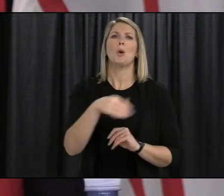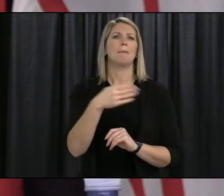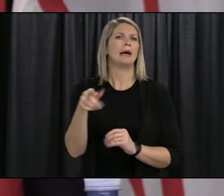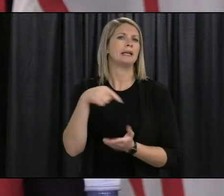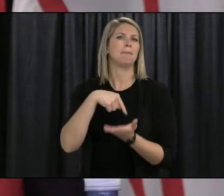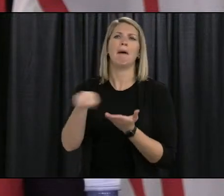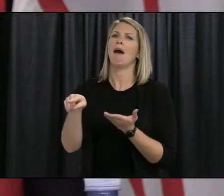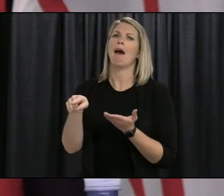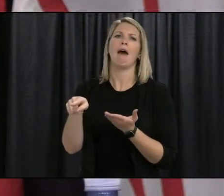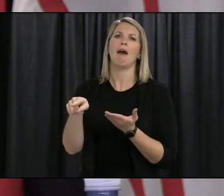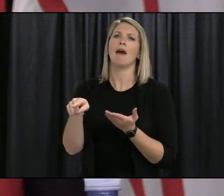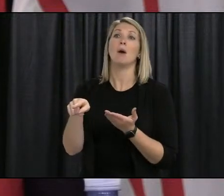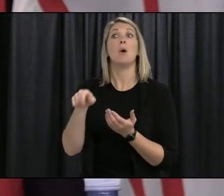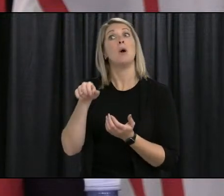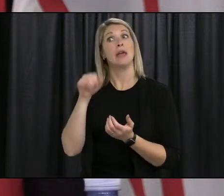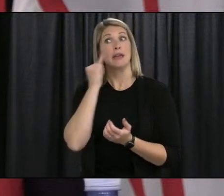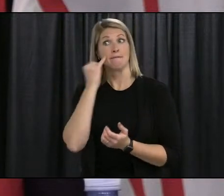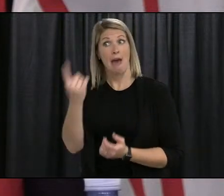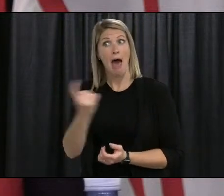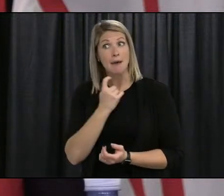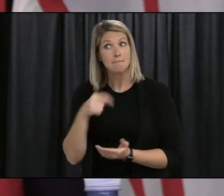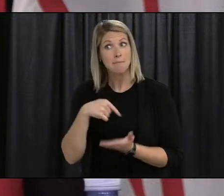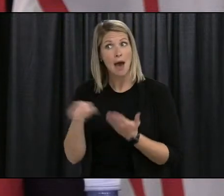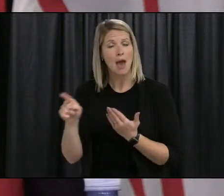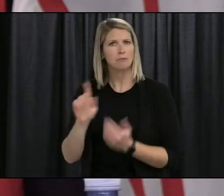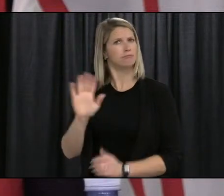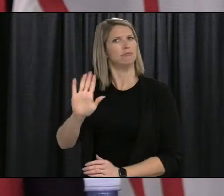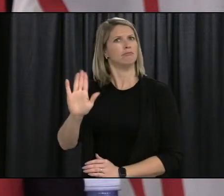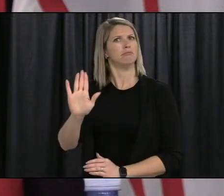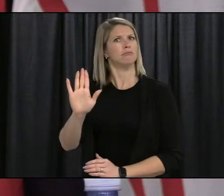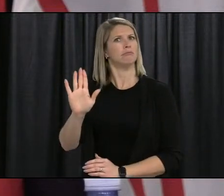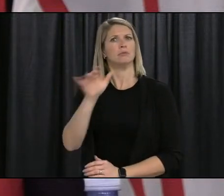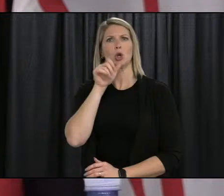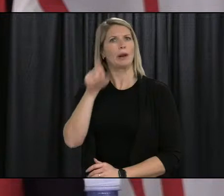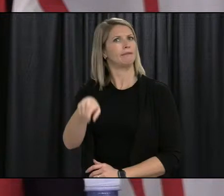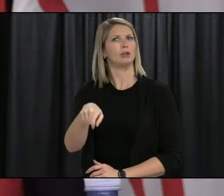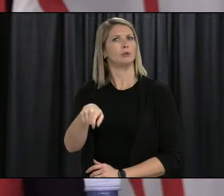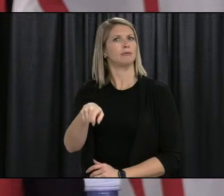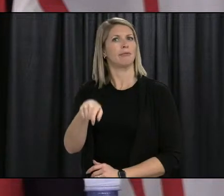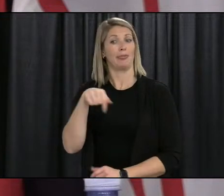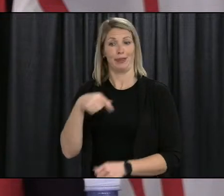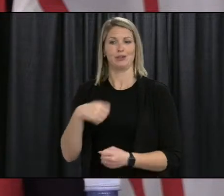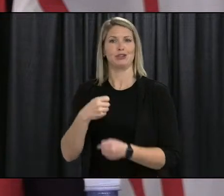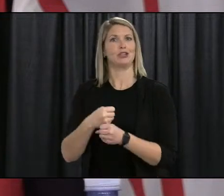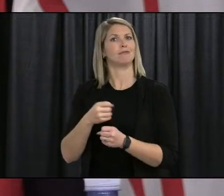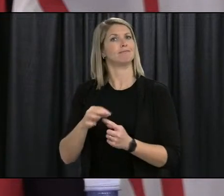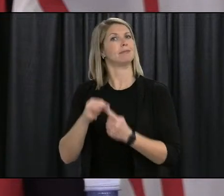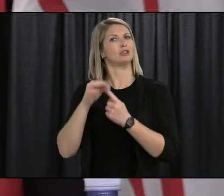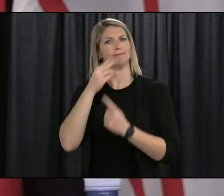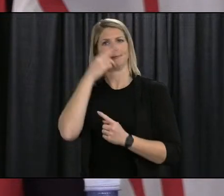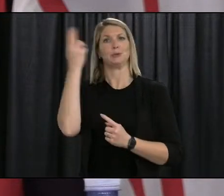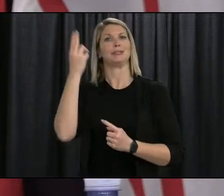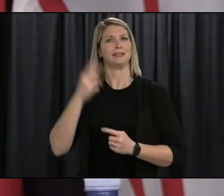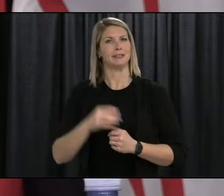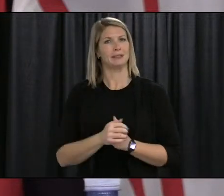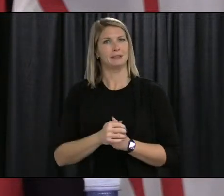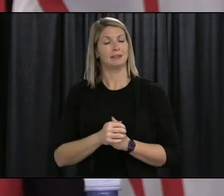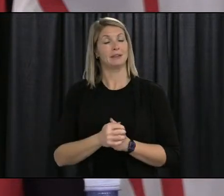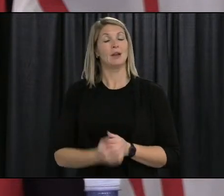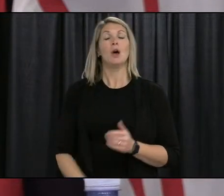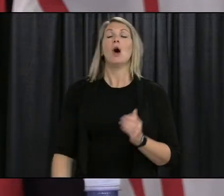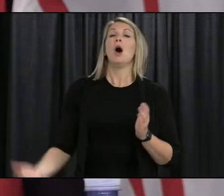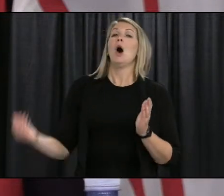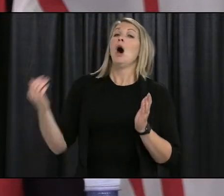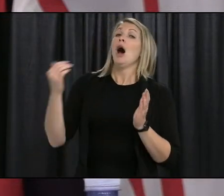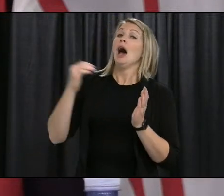need to pay or be asked to pay for a flu vaccine this year. So again, just to close, wish you all a happy